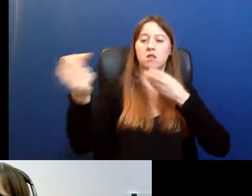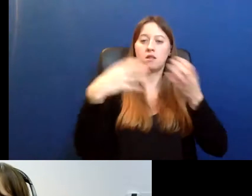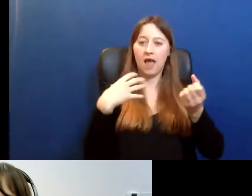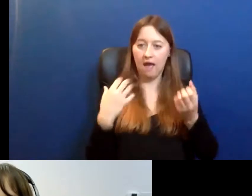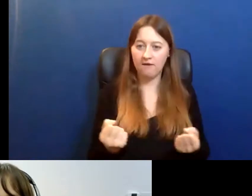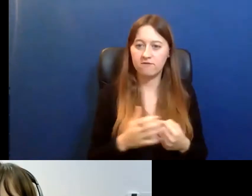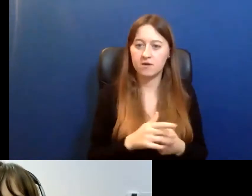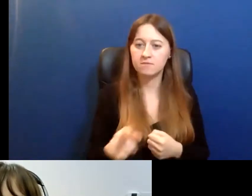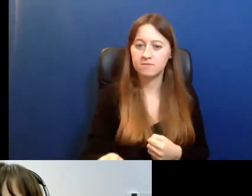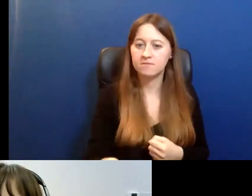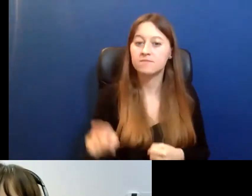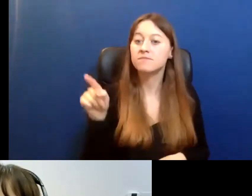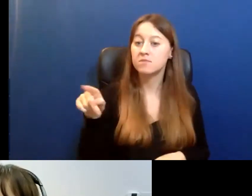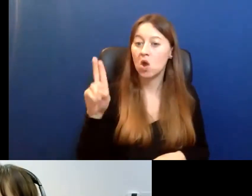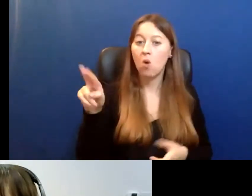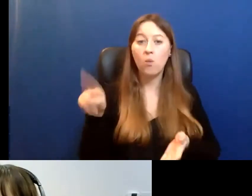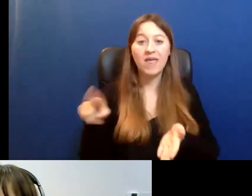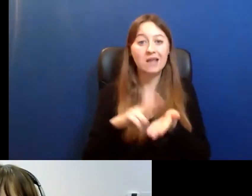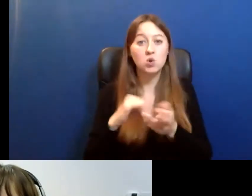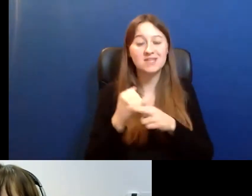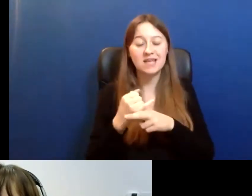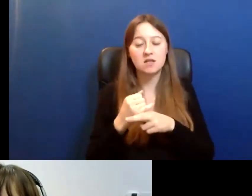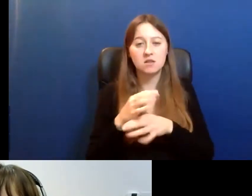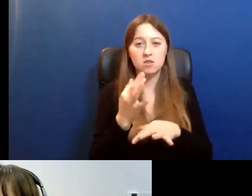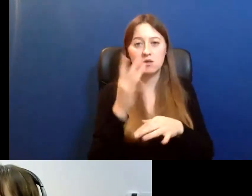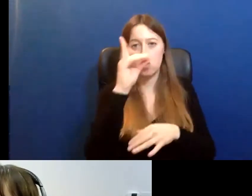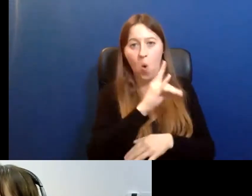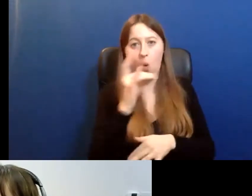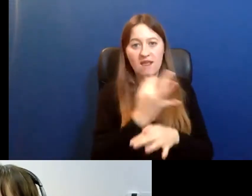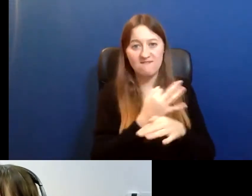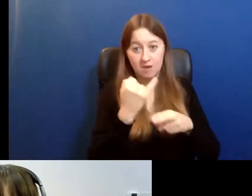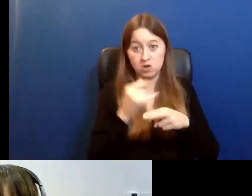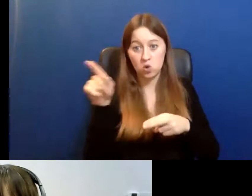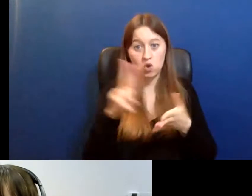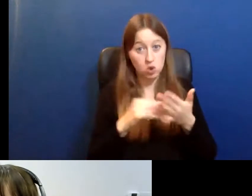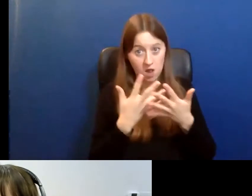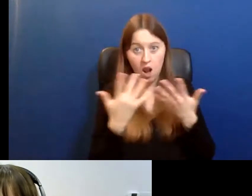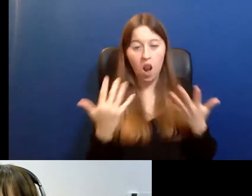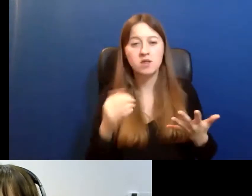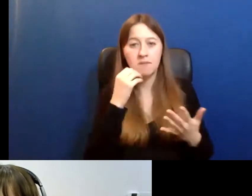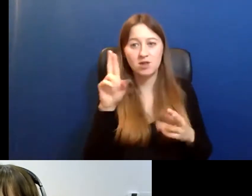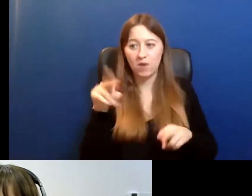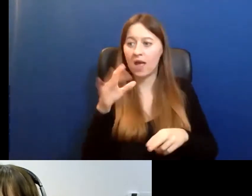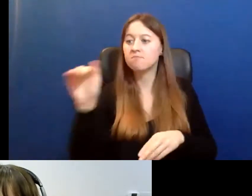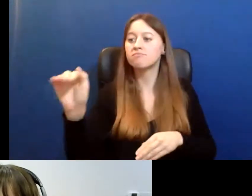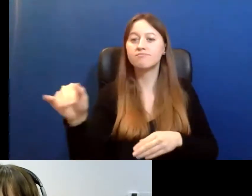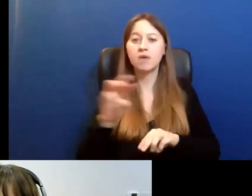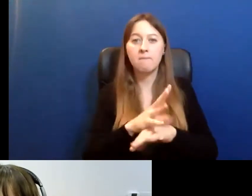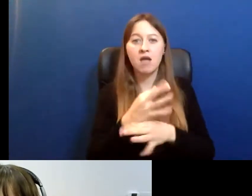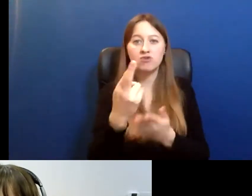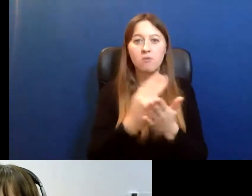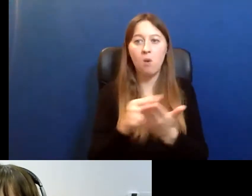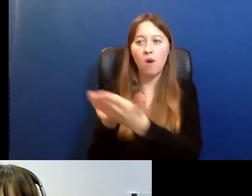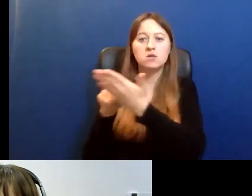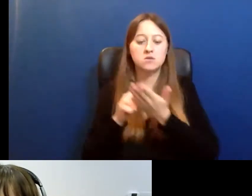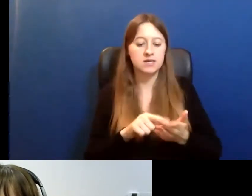use it in the school, in the Holy Family School a lot, because you can get parental report as well as reports from teachers using